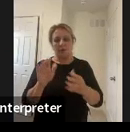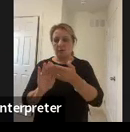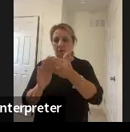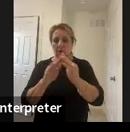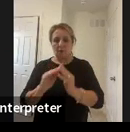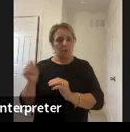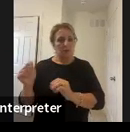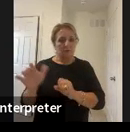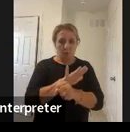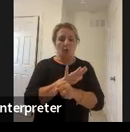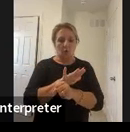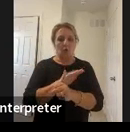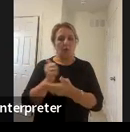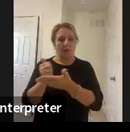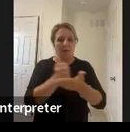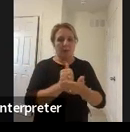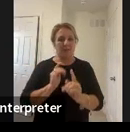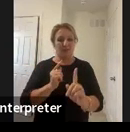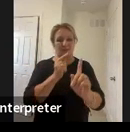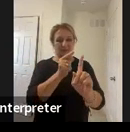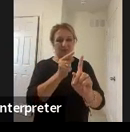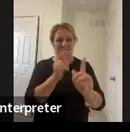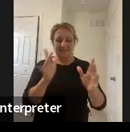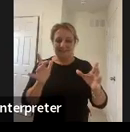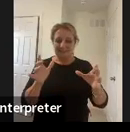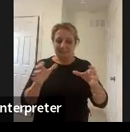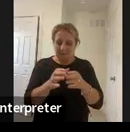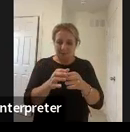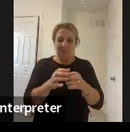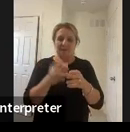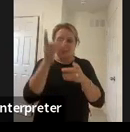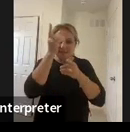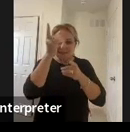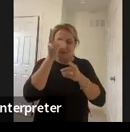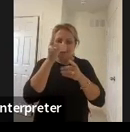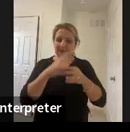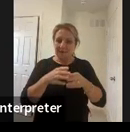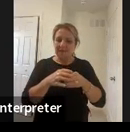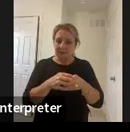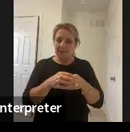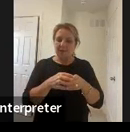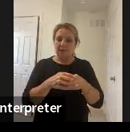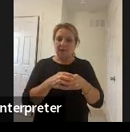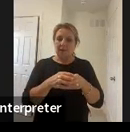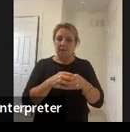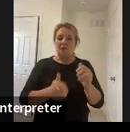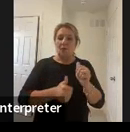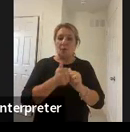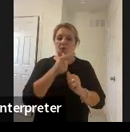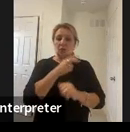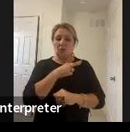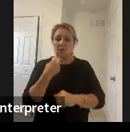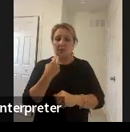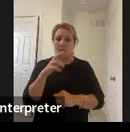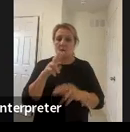whole. Our mission is to contain the disease and reduce its impact locally. So for those most at risk or